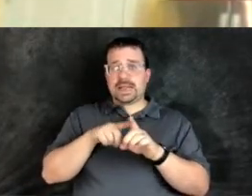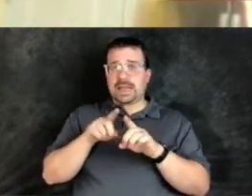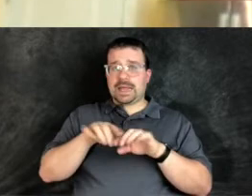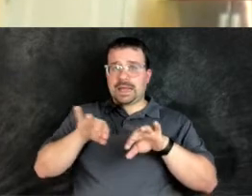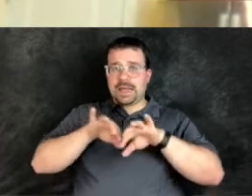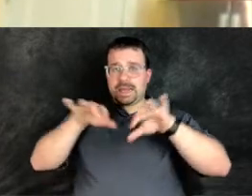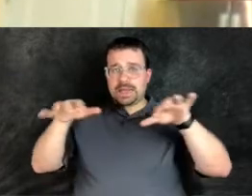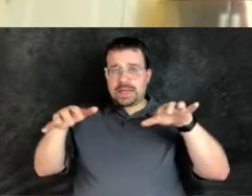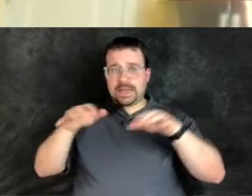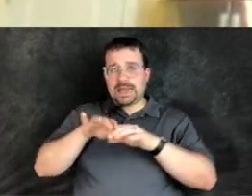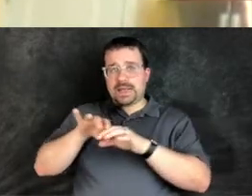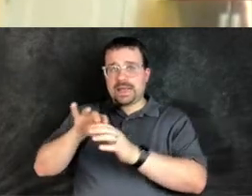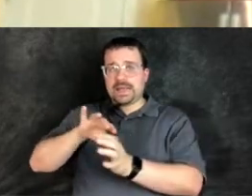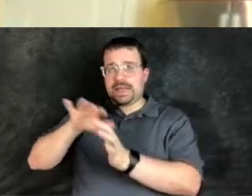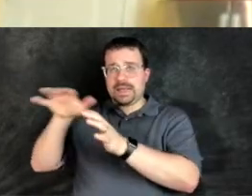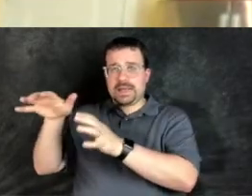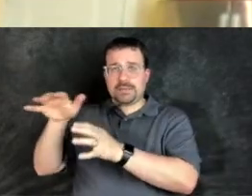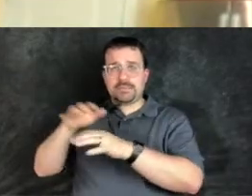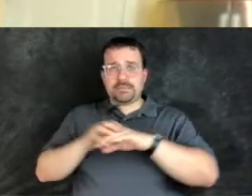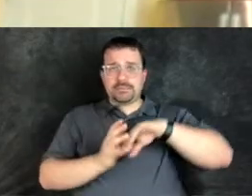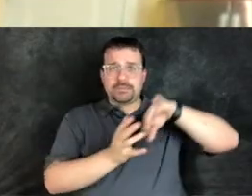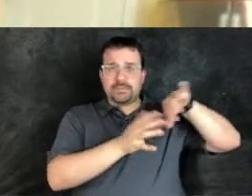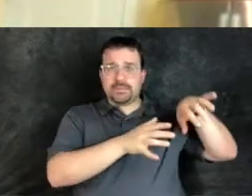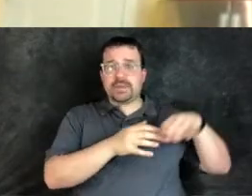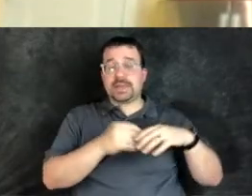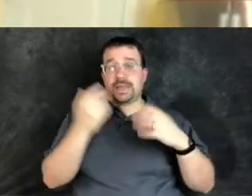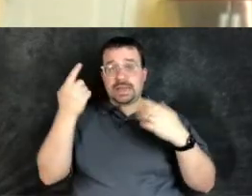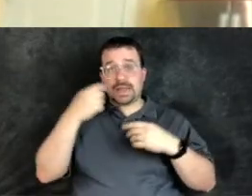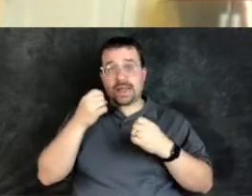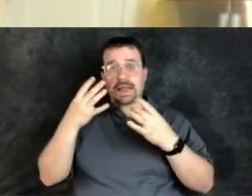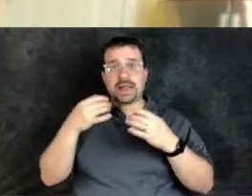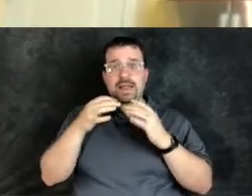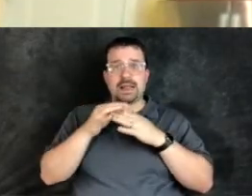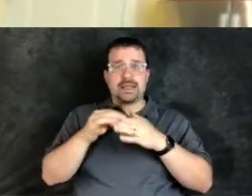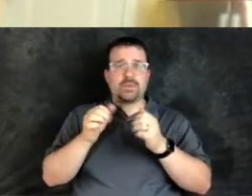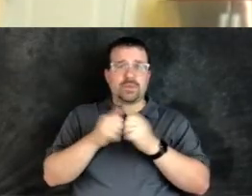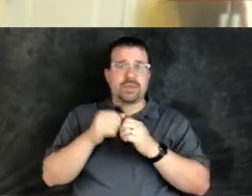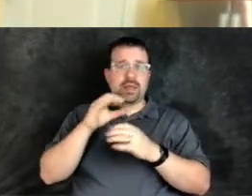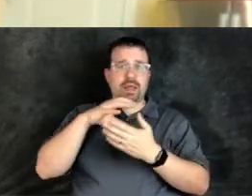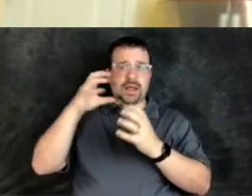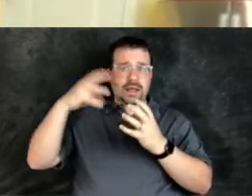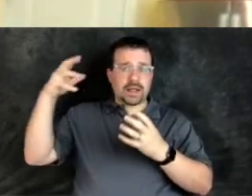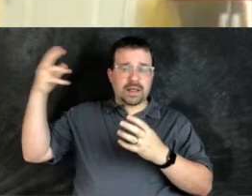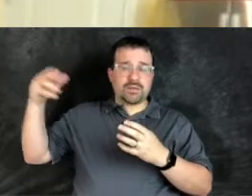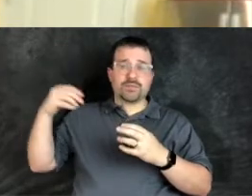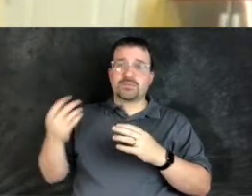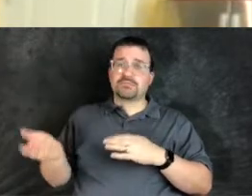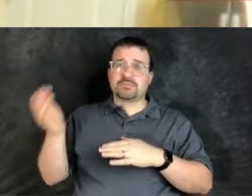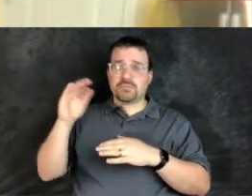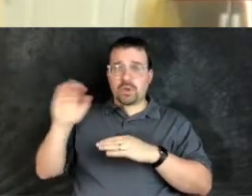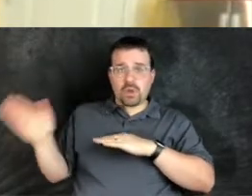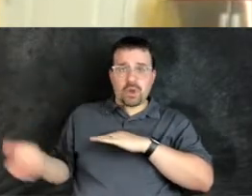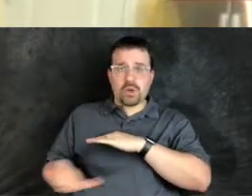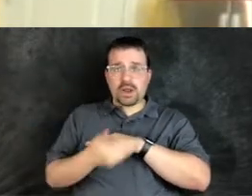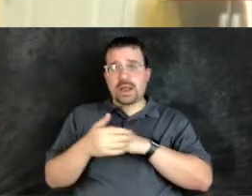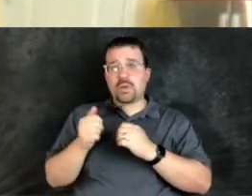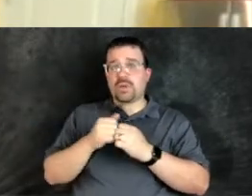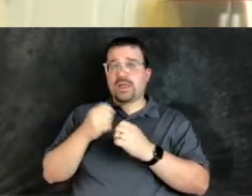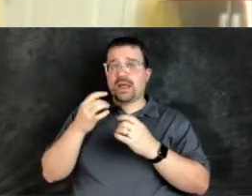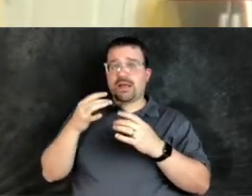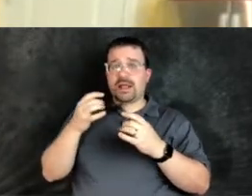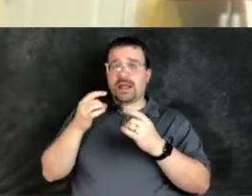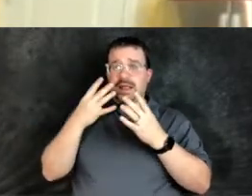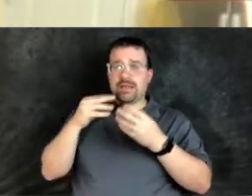heap. In the daylight, he led them with a cloud, and all night long with a fiery